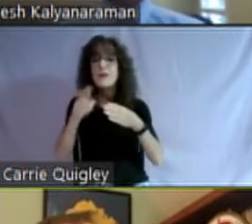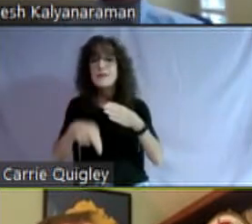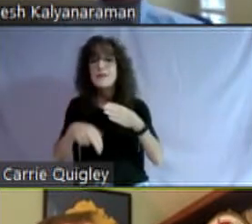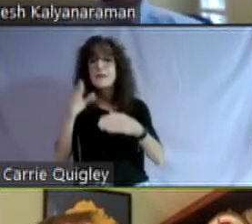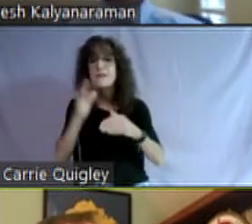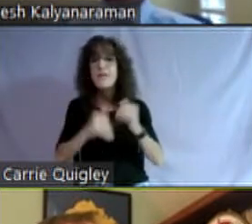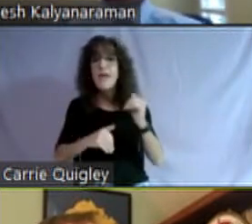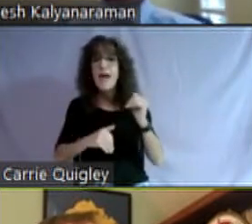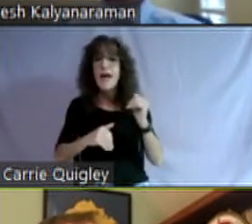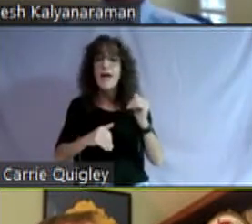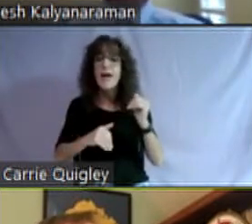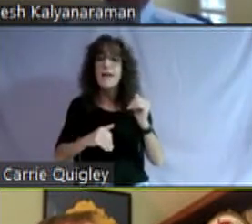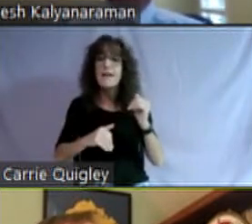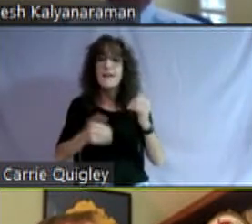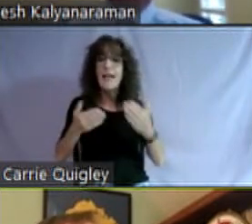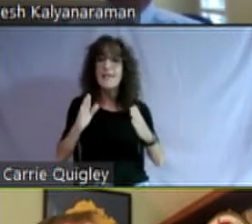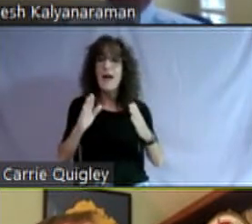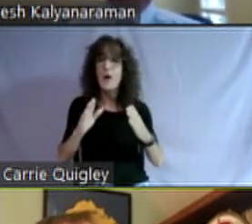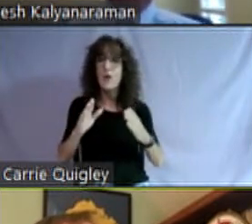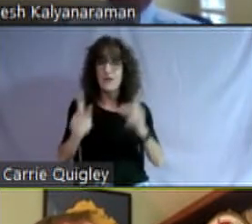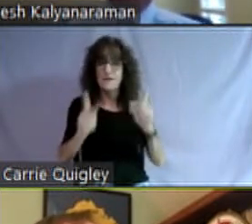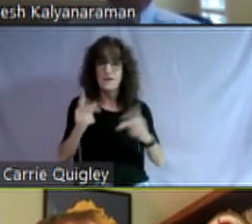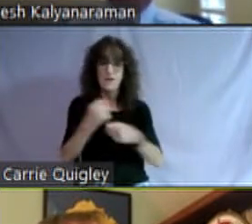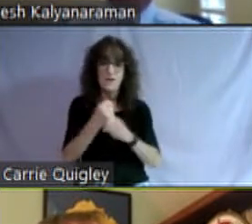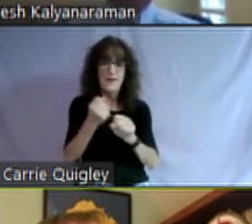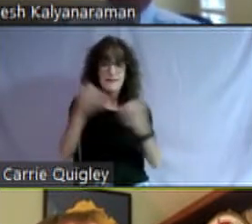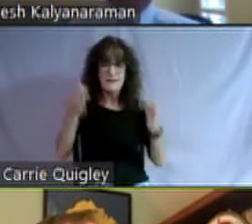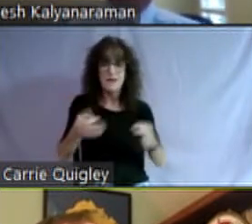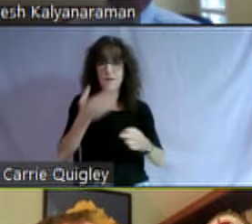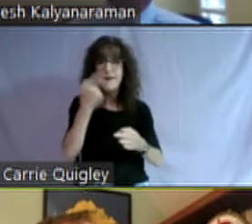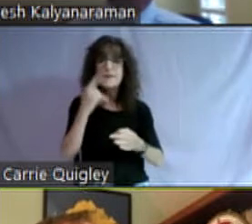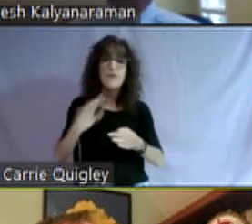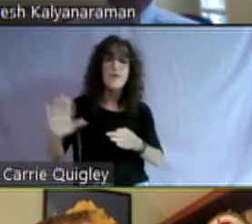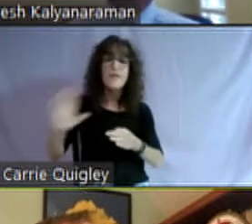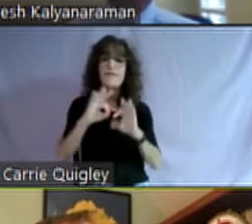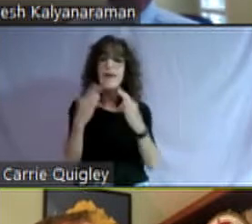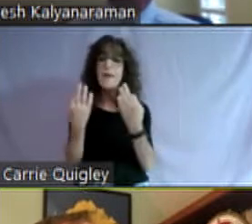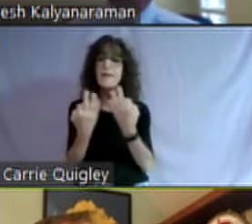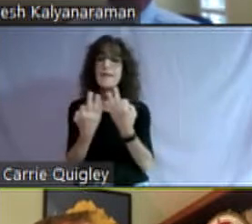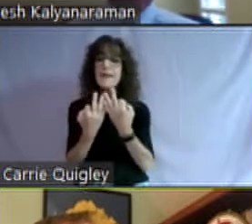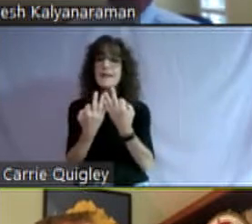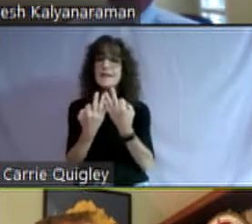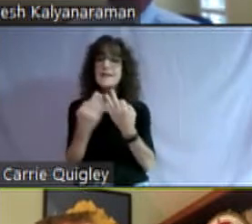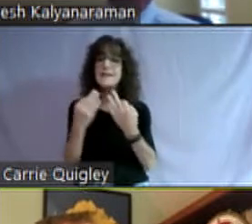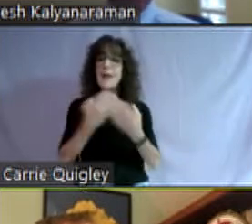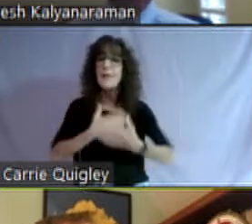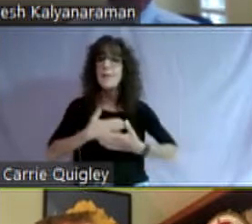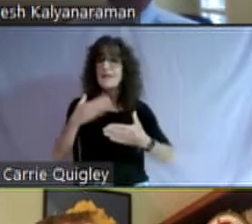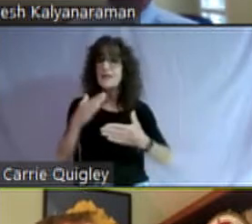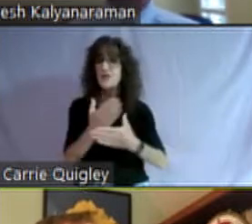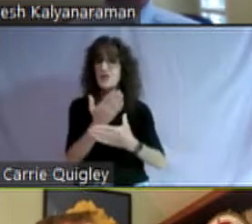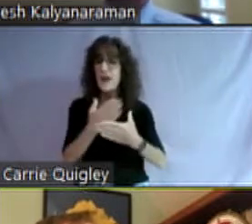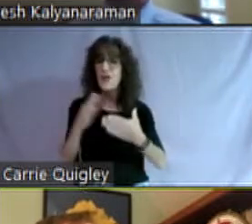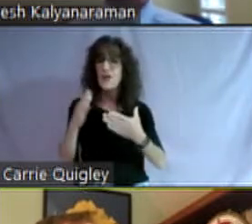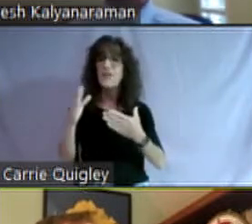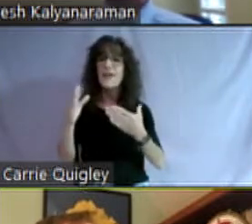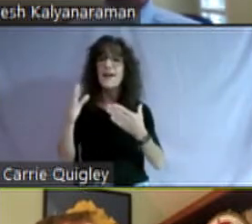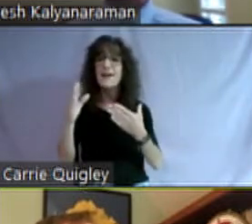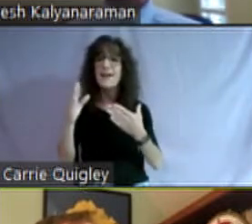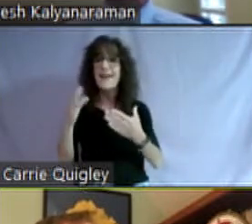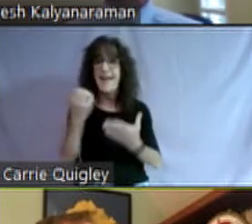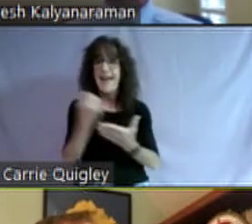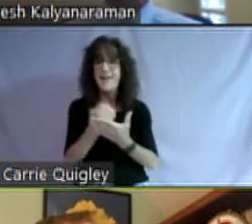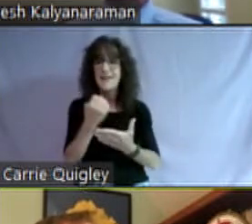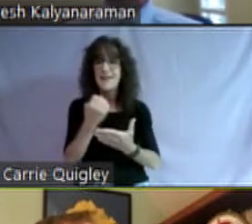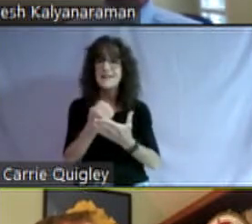that have allowed its citizens to make their own decisions that are best for their families. Please share the statistical evidence that supports not moving